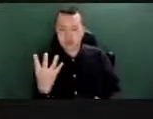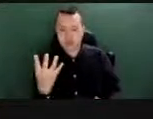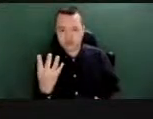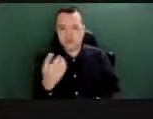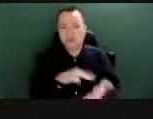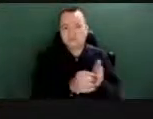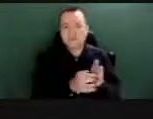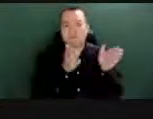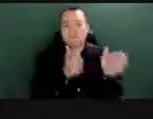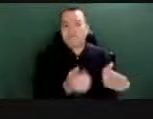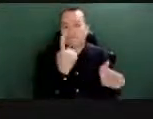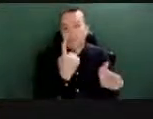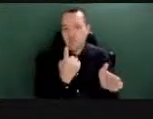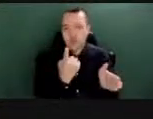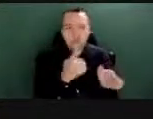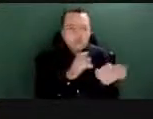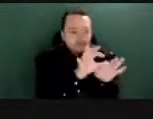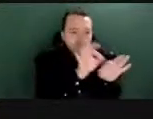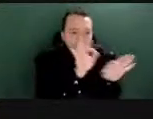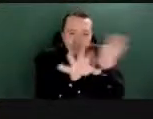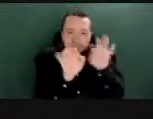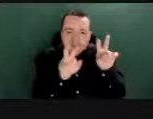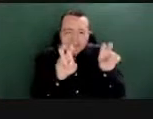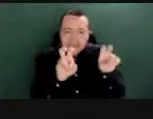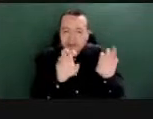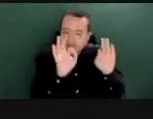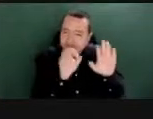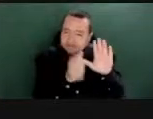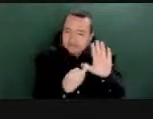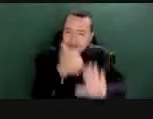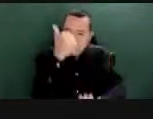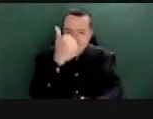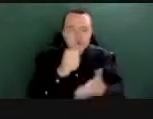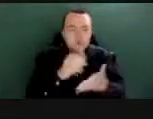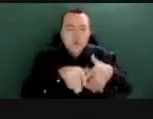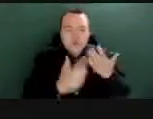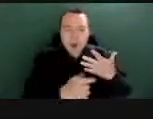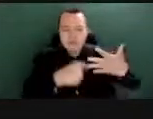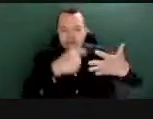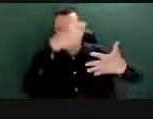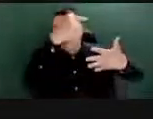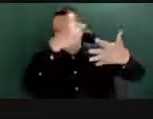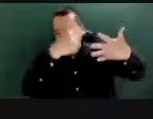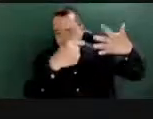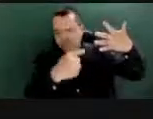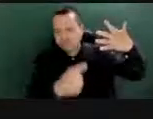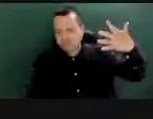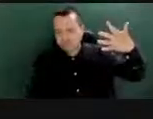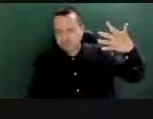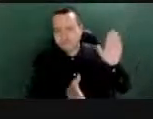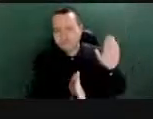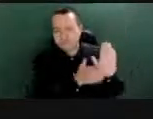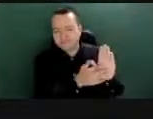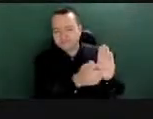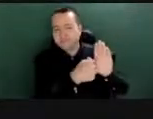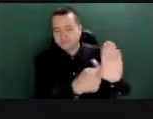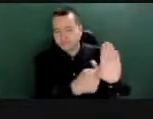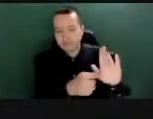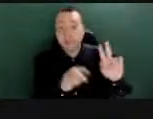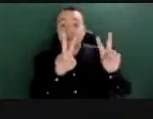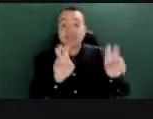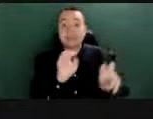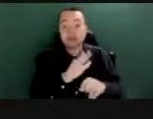list the priority areas again, and the numbers now are how many summaries are there. 17 summaries of telehealth, and the number adds up to more